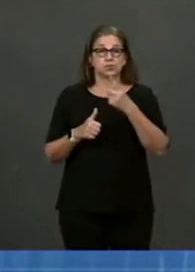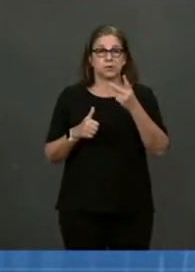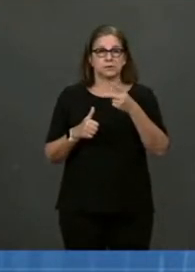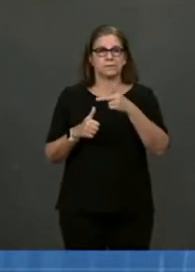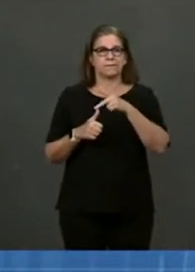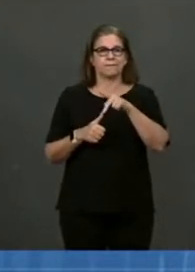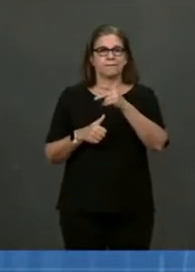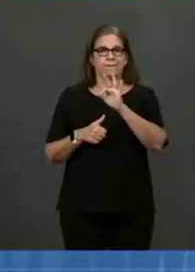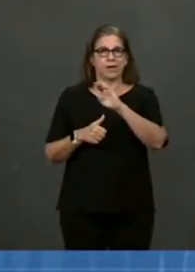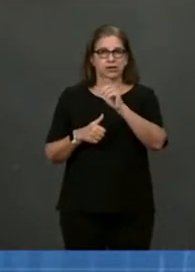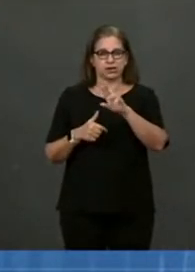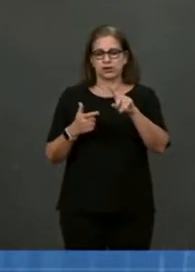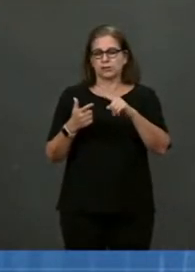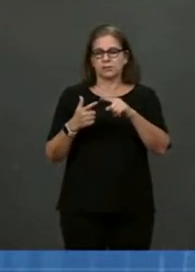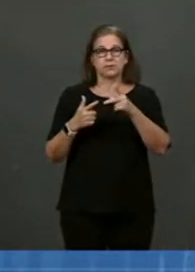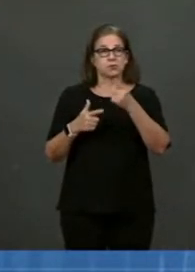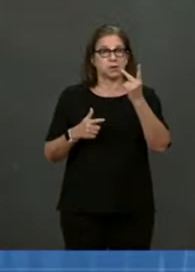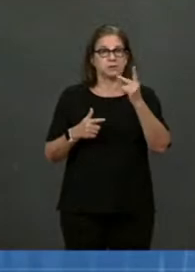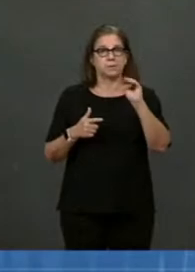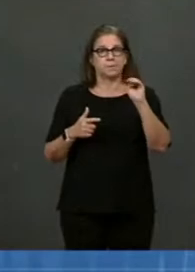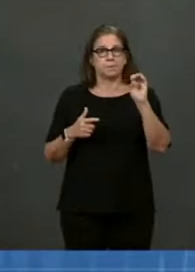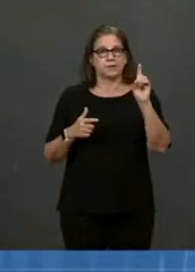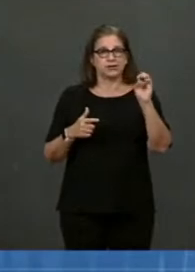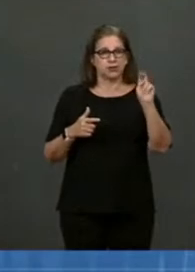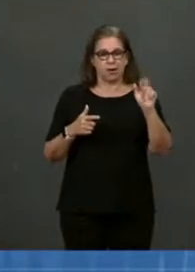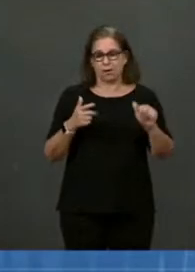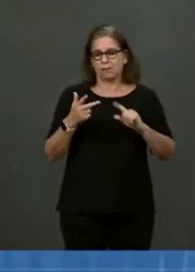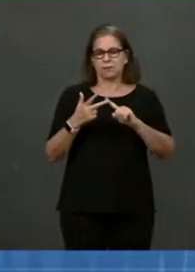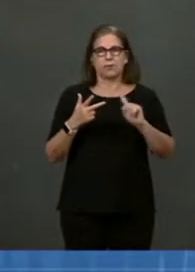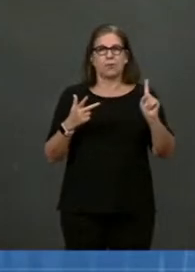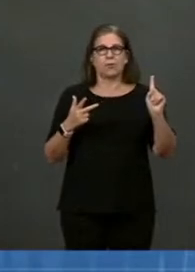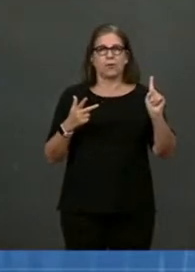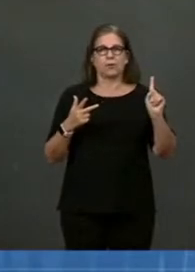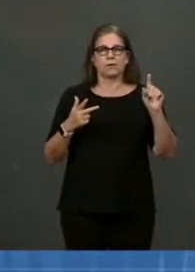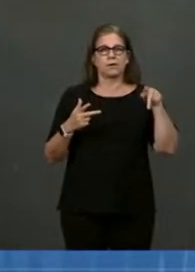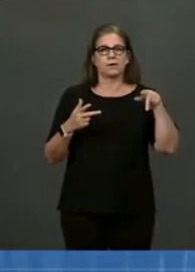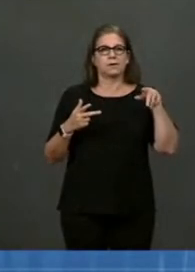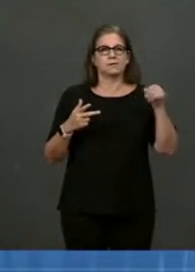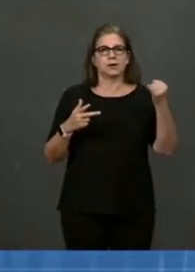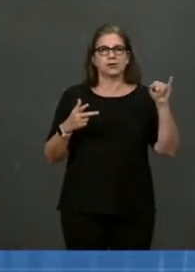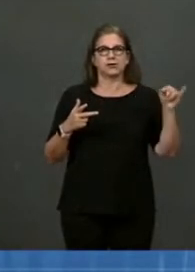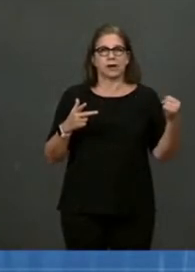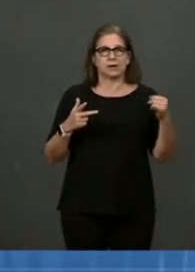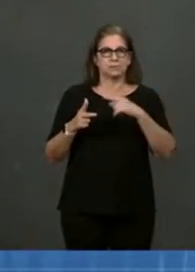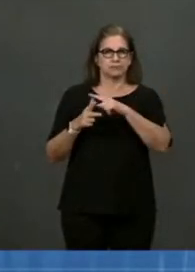for joining. And I hope everybody has a good weekend. And we look forward to seeing you next week. Thank you. Thank you.